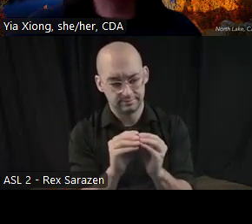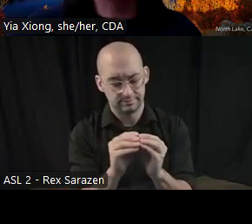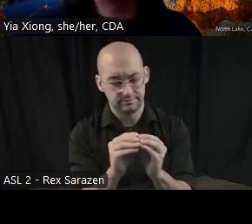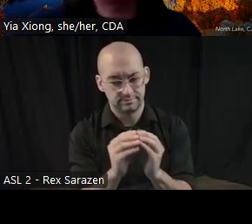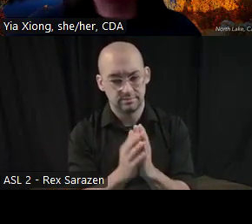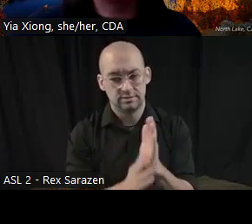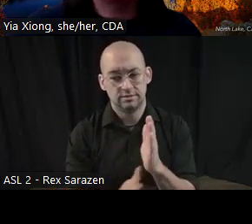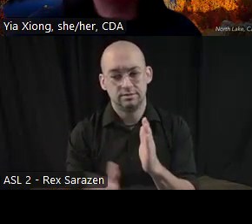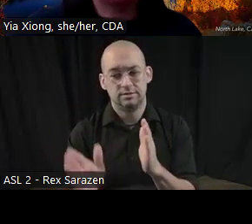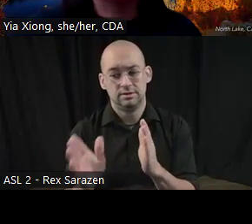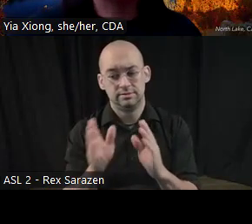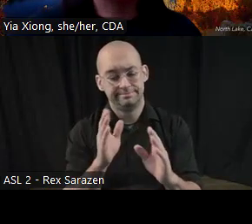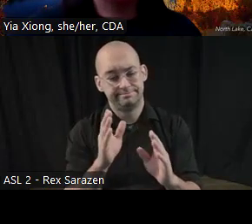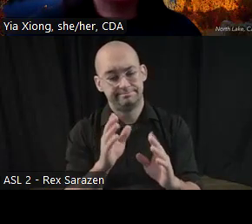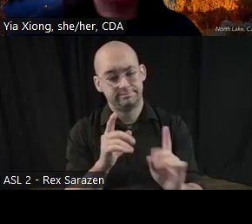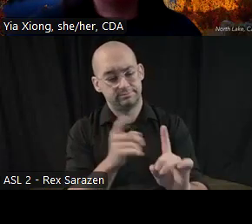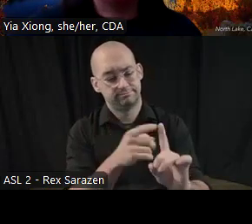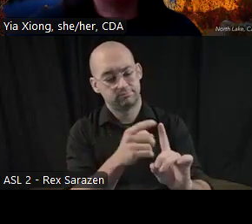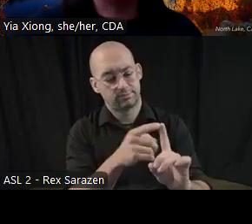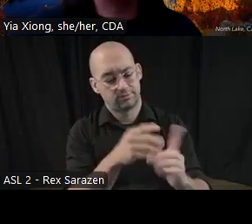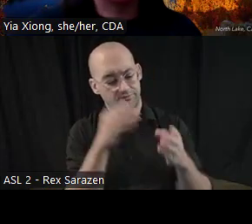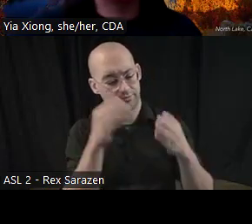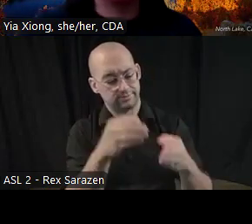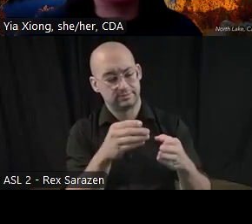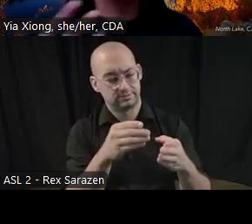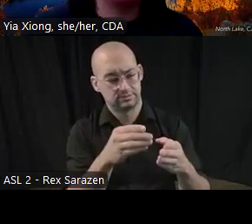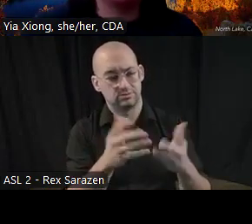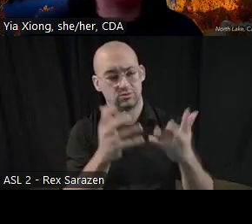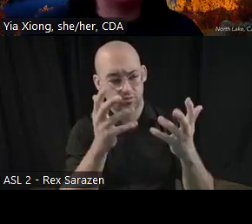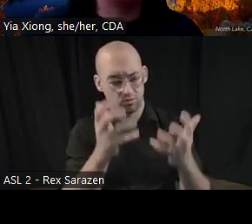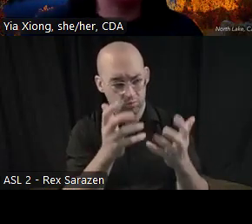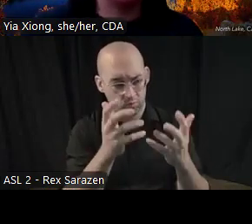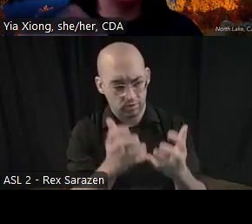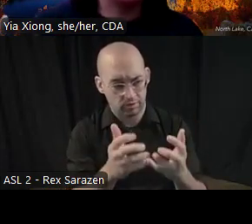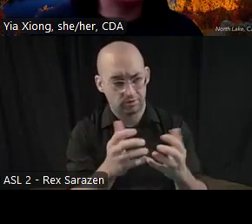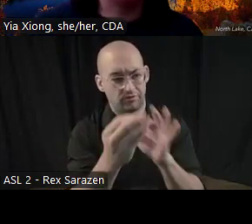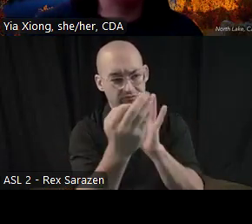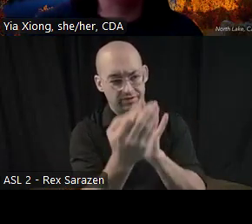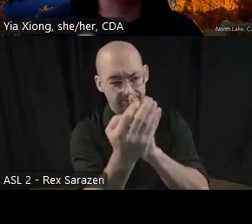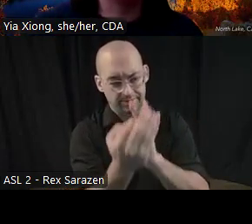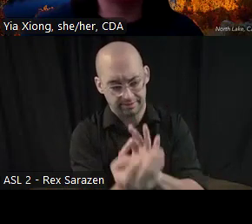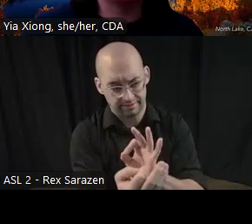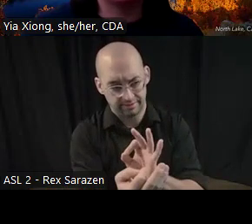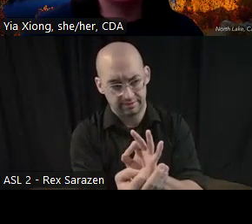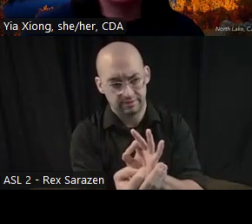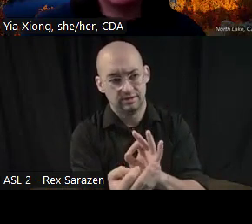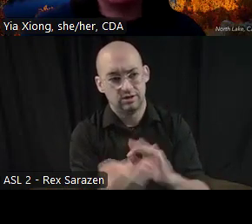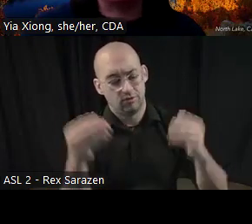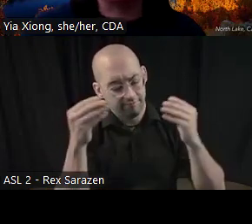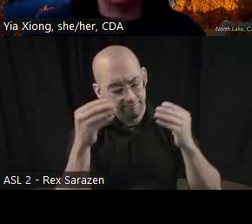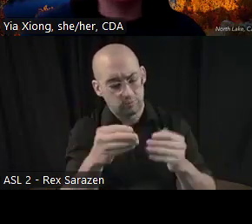But the main focus that we want um, to have your feedback on is, the focus